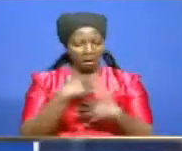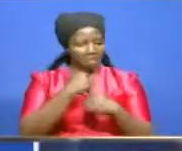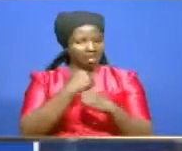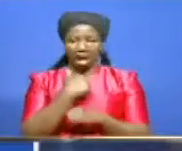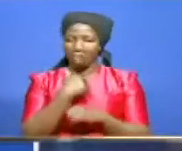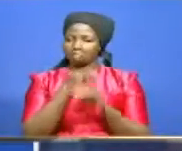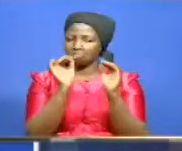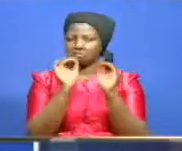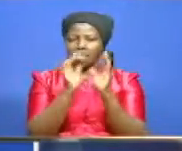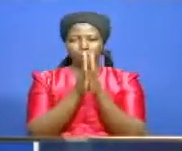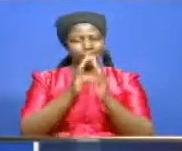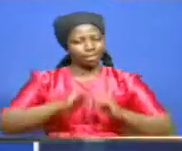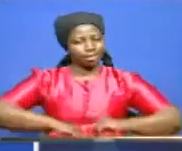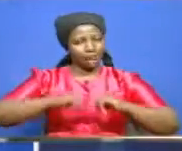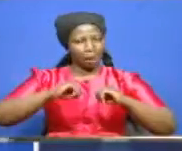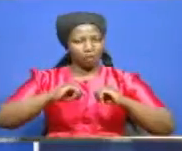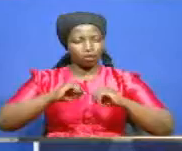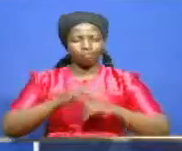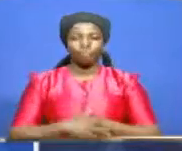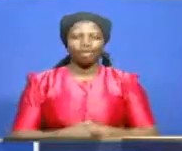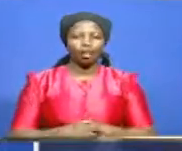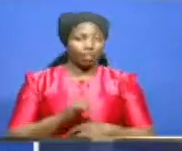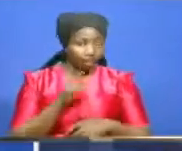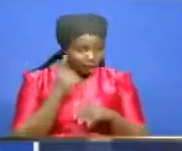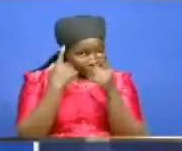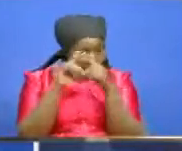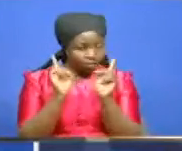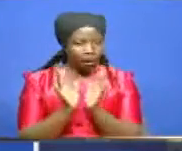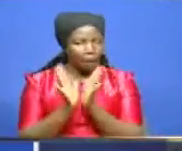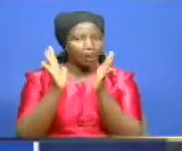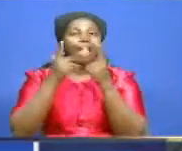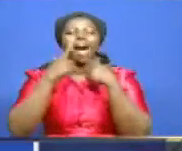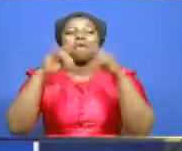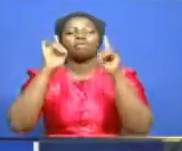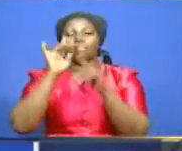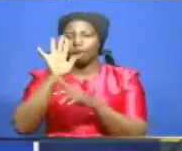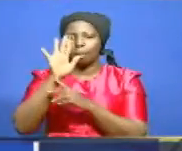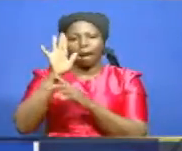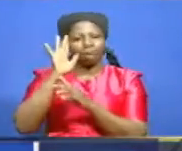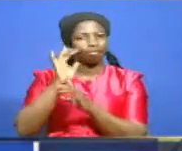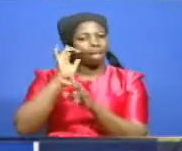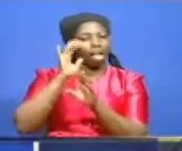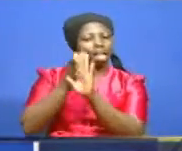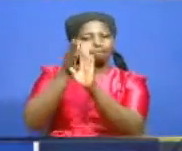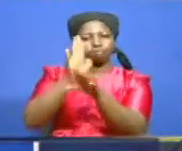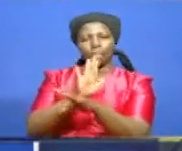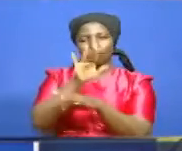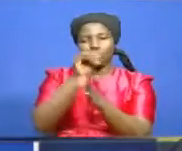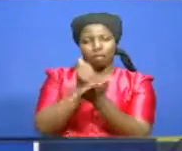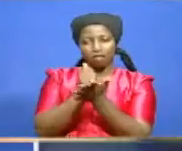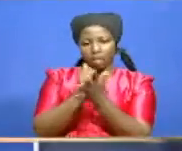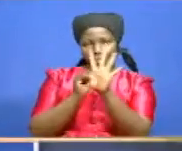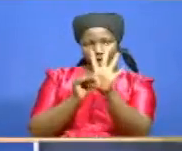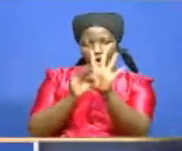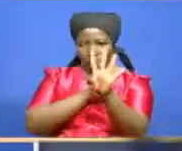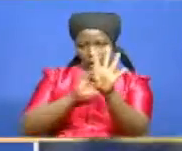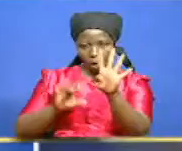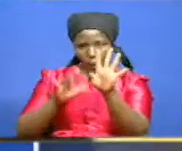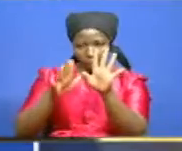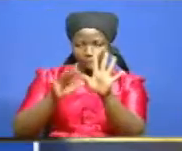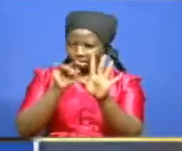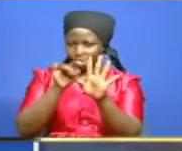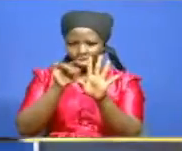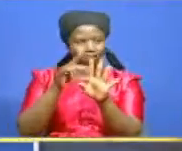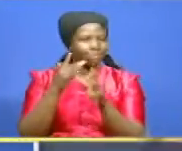commission chairperson Wafula Chebukati. Despite publicly announcing their exit from office, the four commissioners were assumed to be still